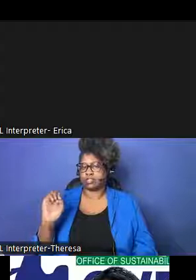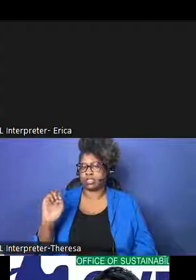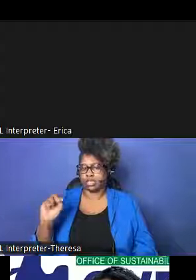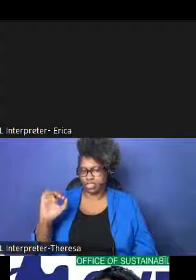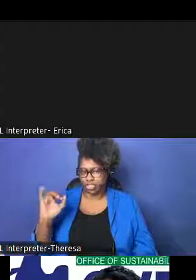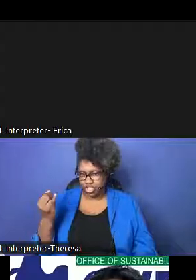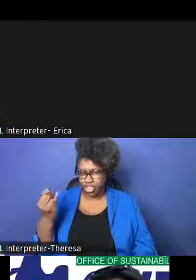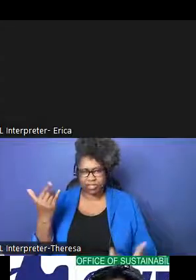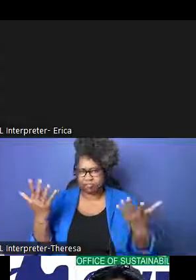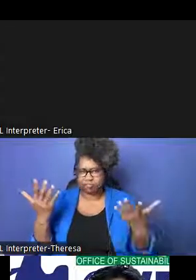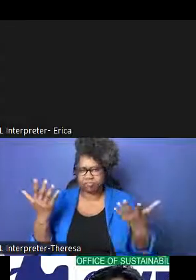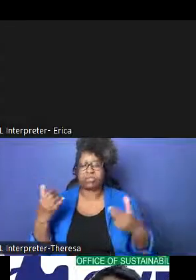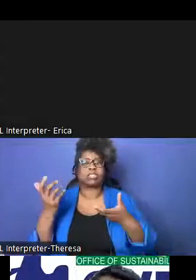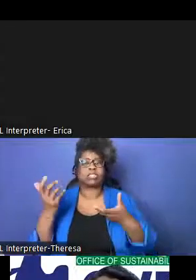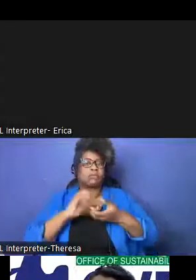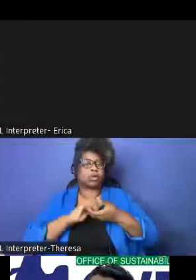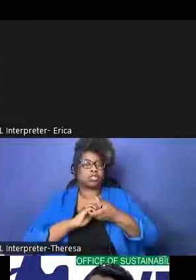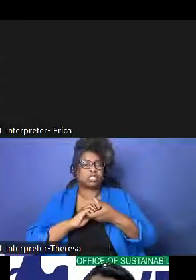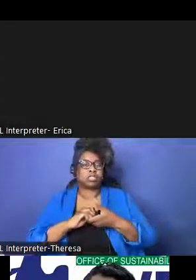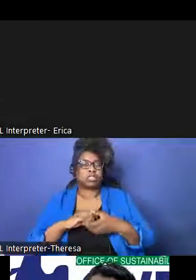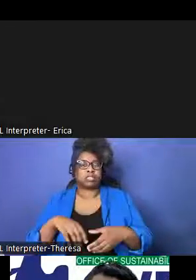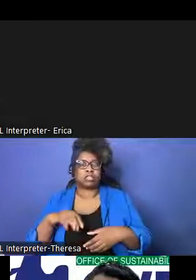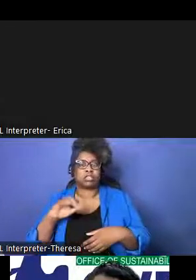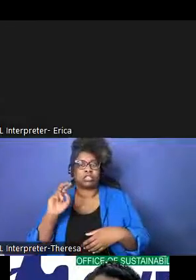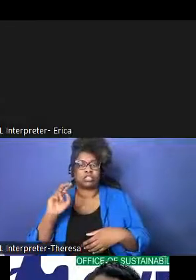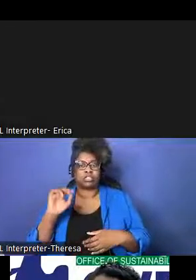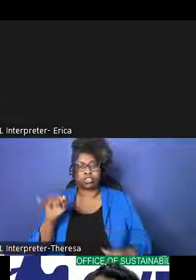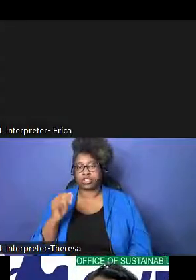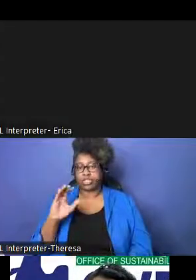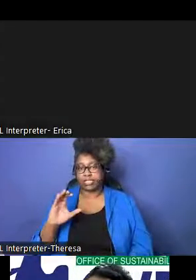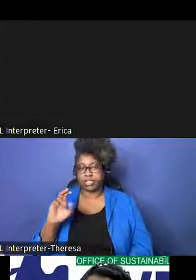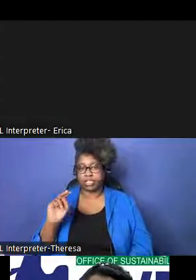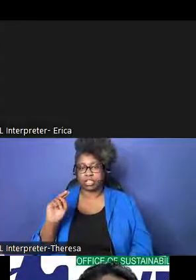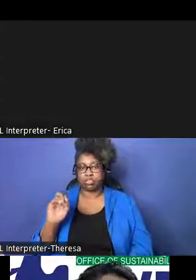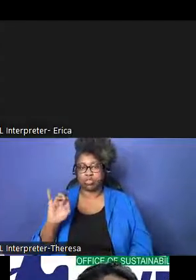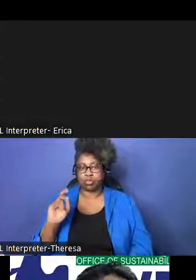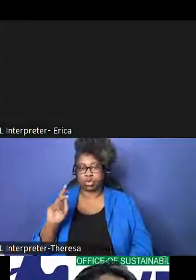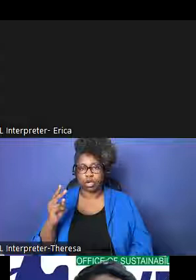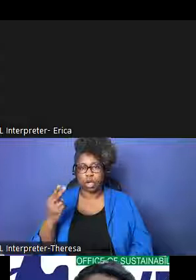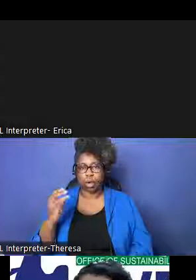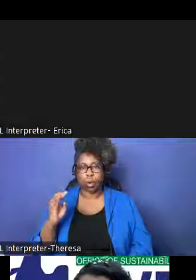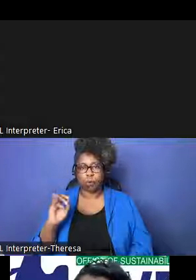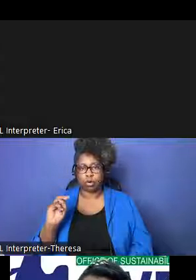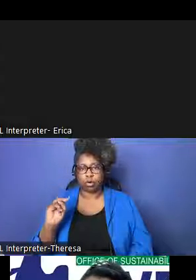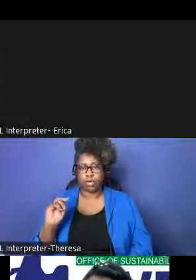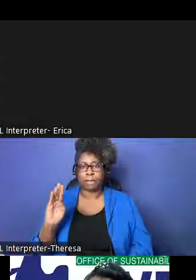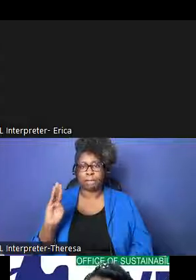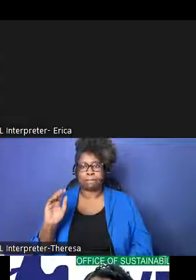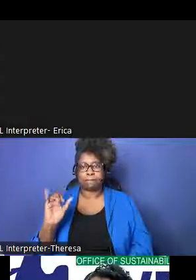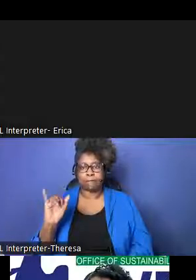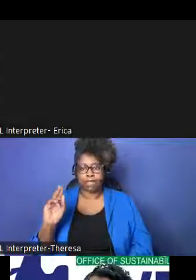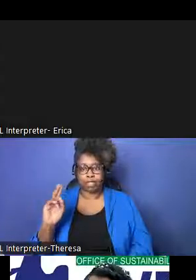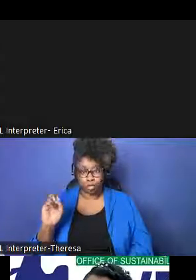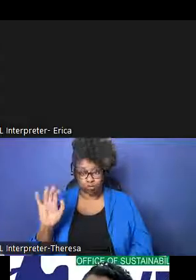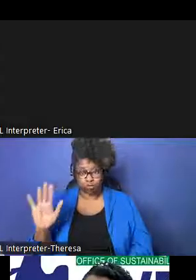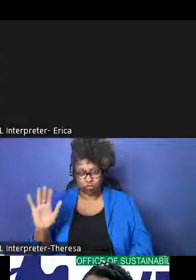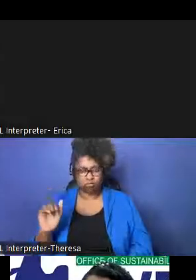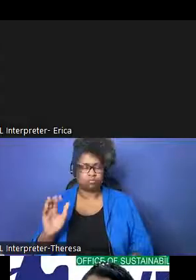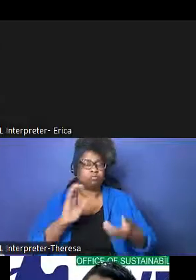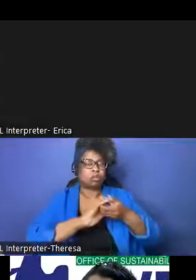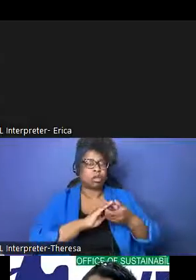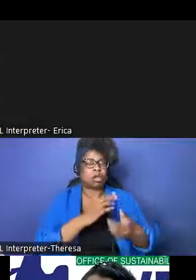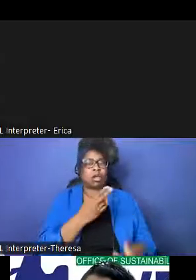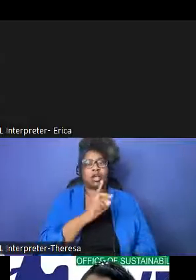This is a partnership between the cities of Jersey City, Newark, Hoboken, and Bayonne, in partnership with Hudson